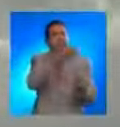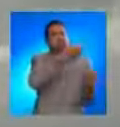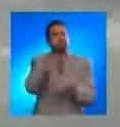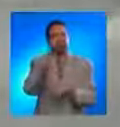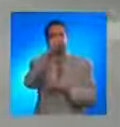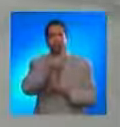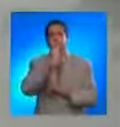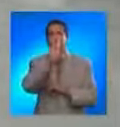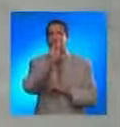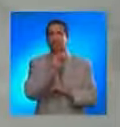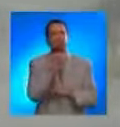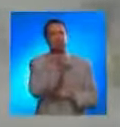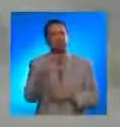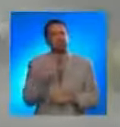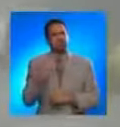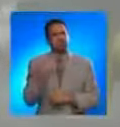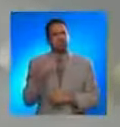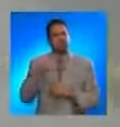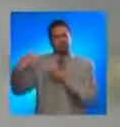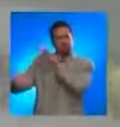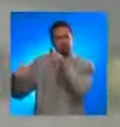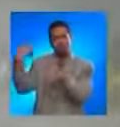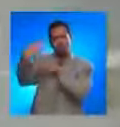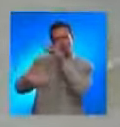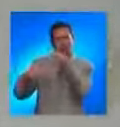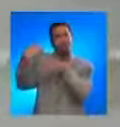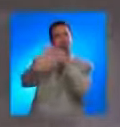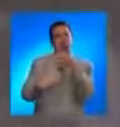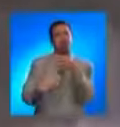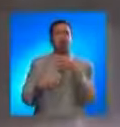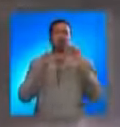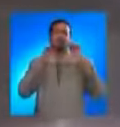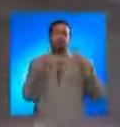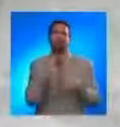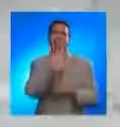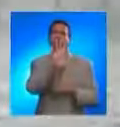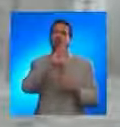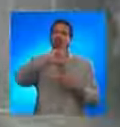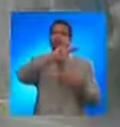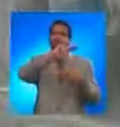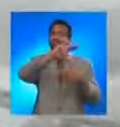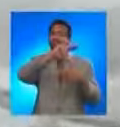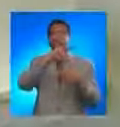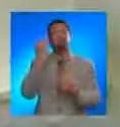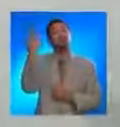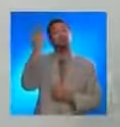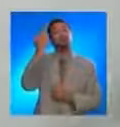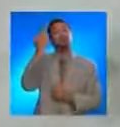miles per hour winds, those associated with a Category 5 hurricane.